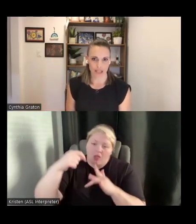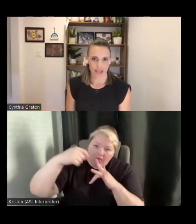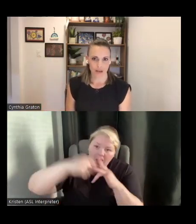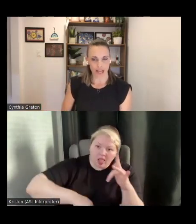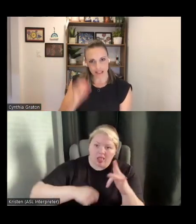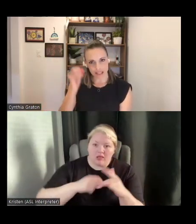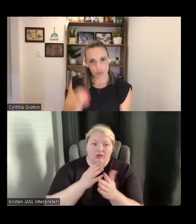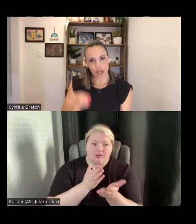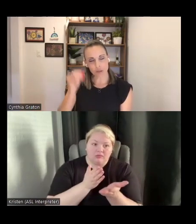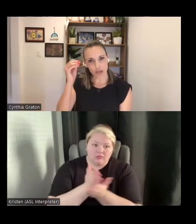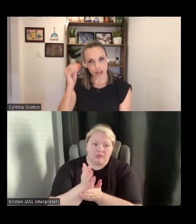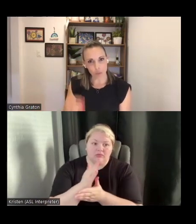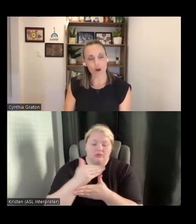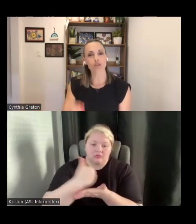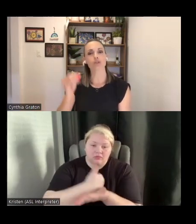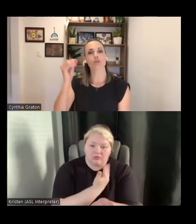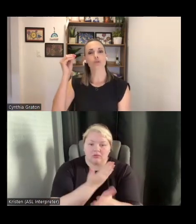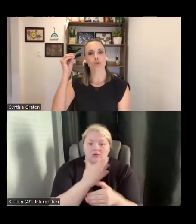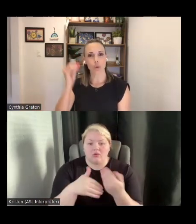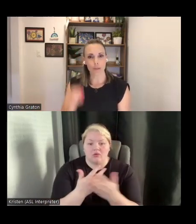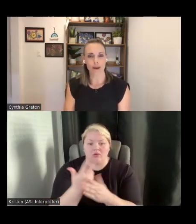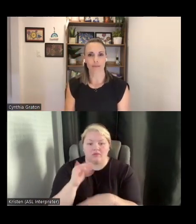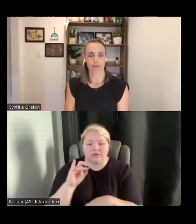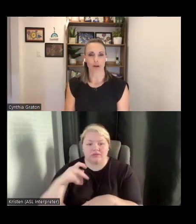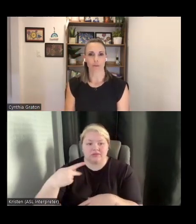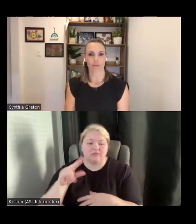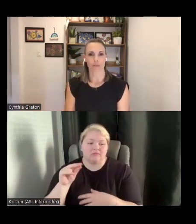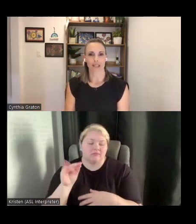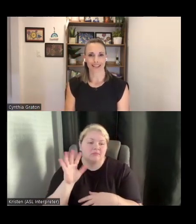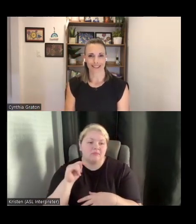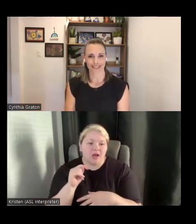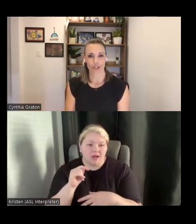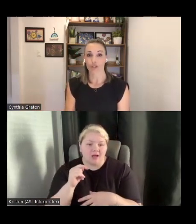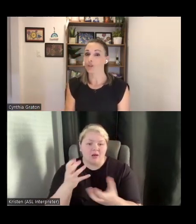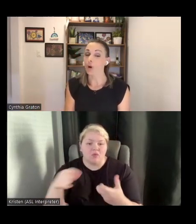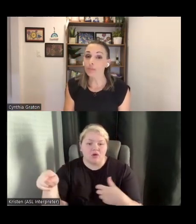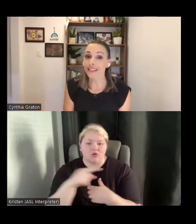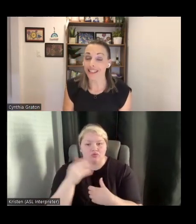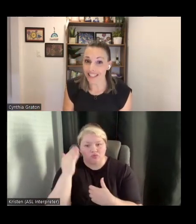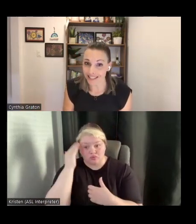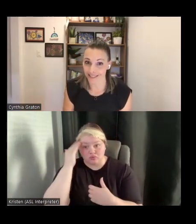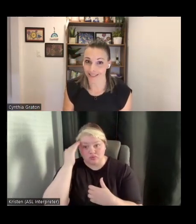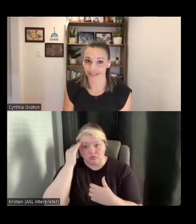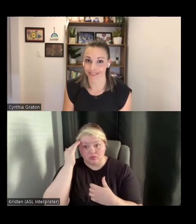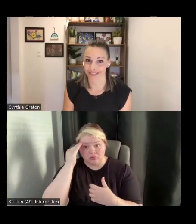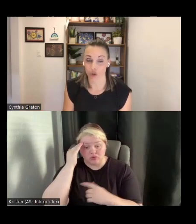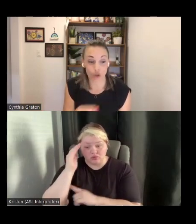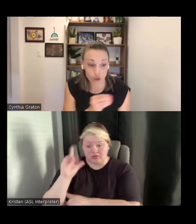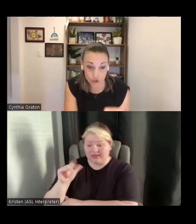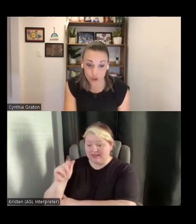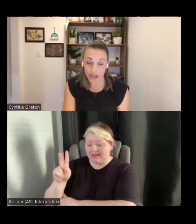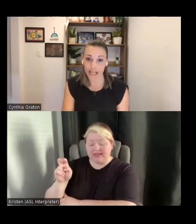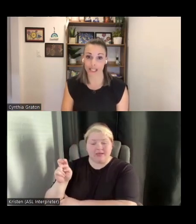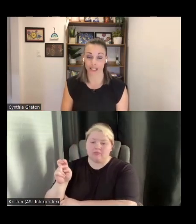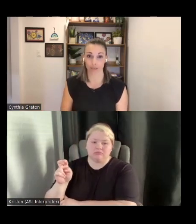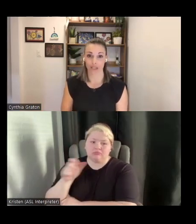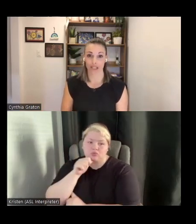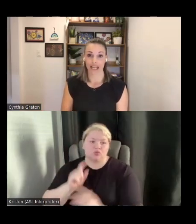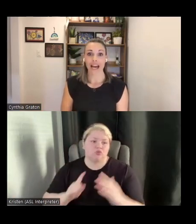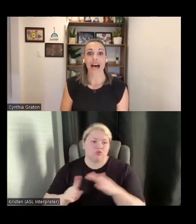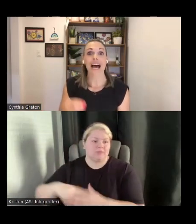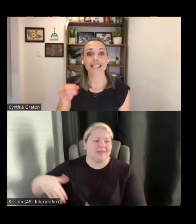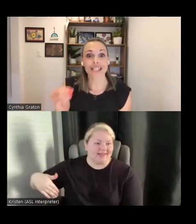steps. But at this point, what I want you to remember is don't be late. So use your